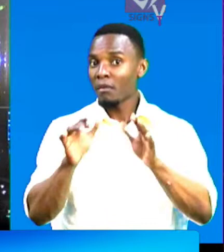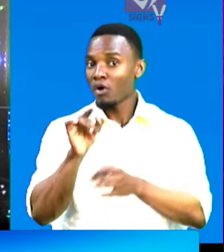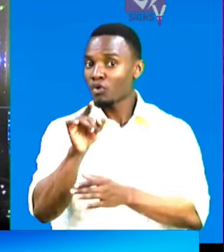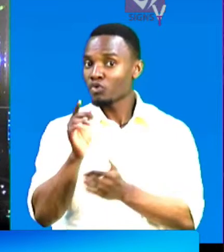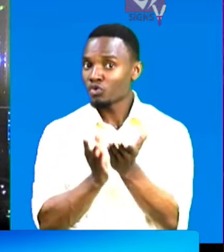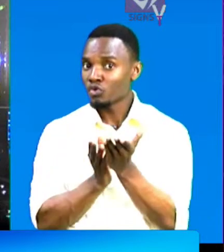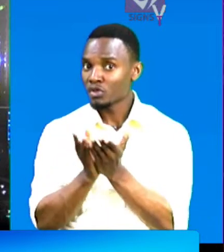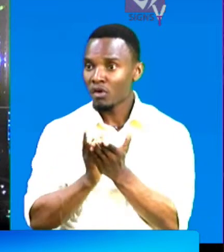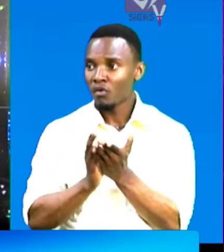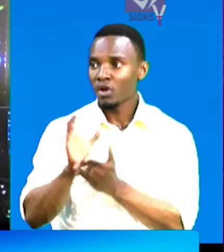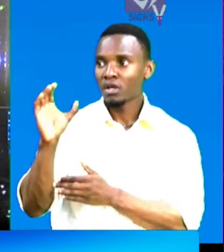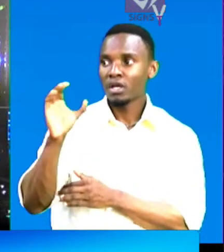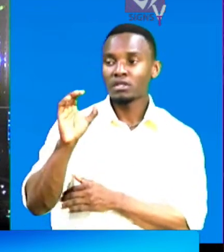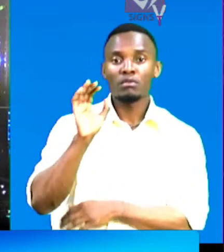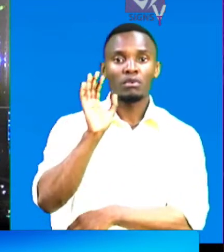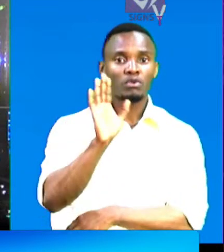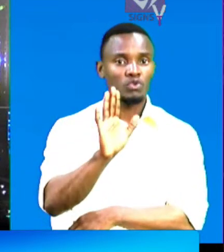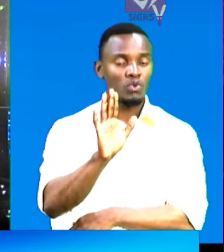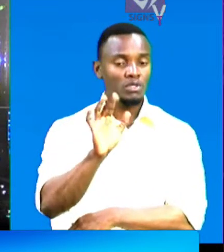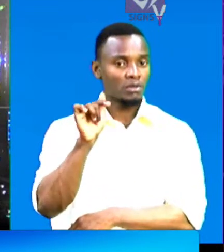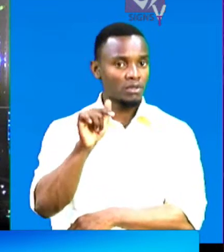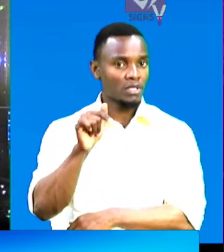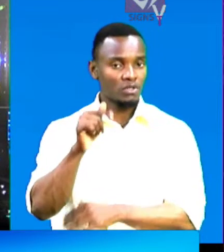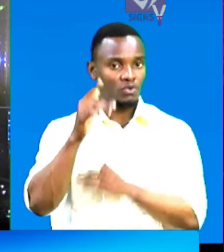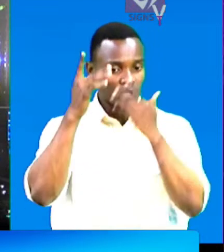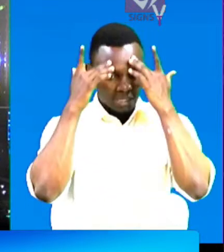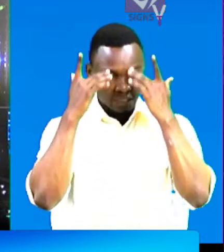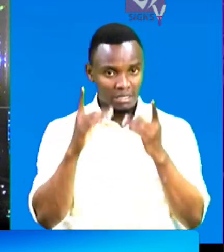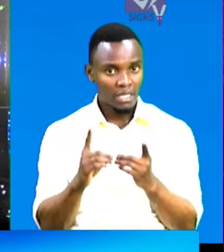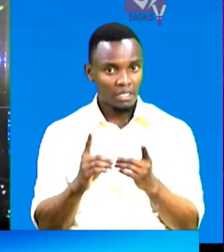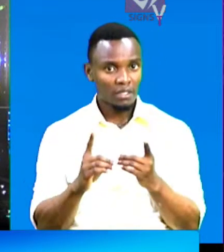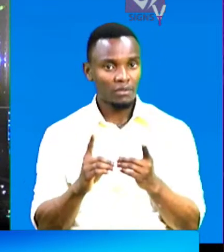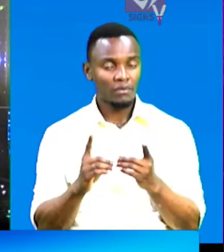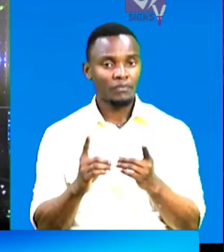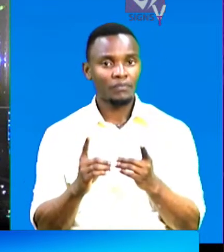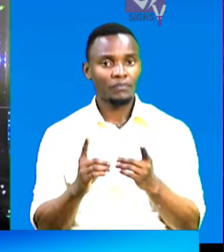customer is what will determine